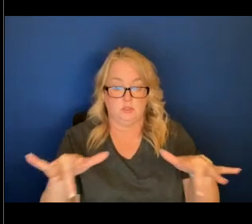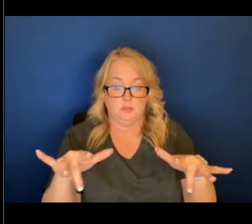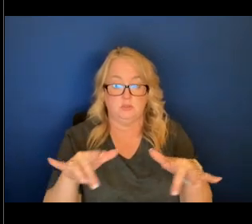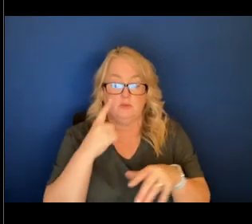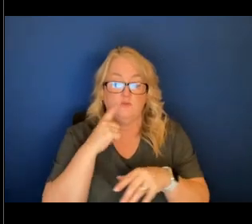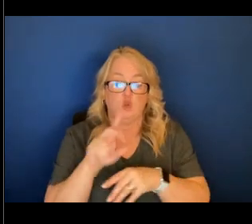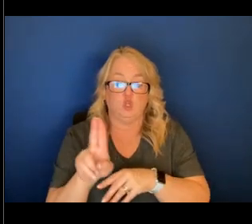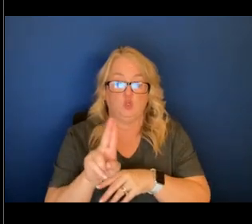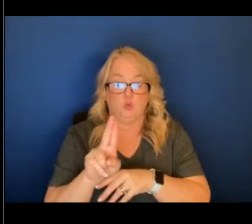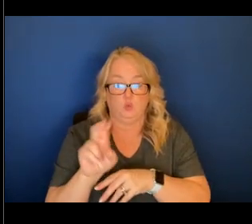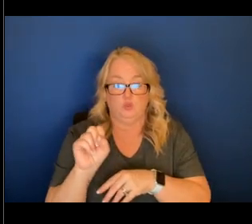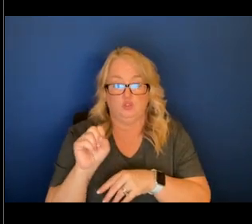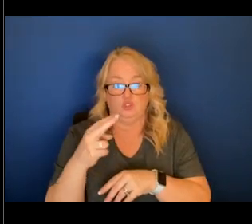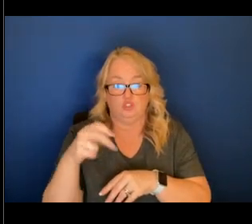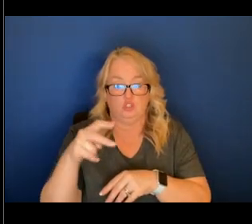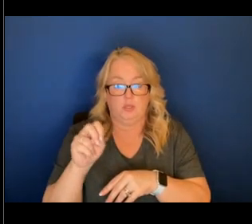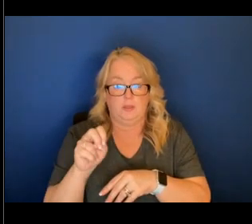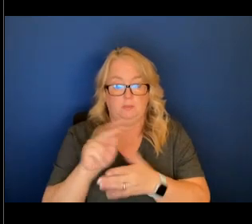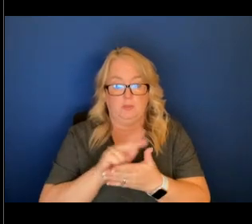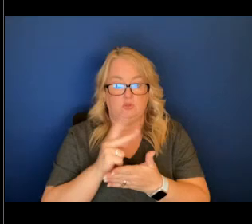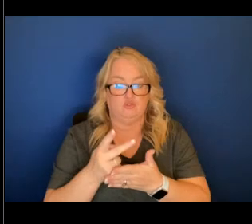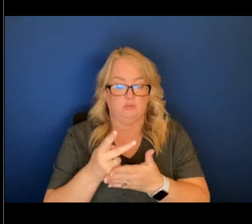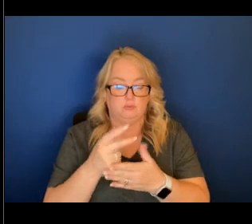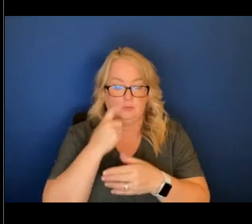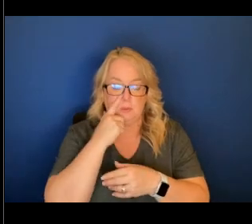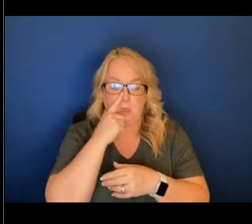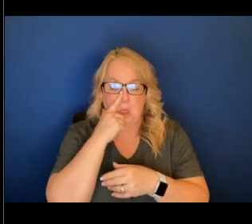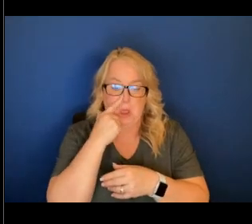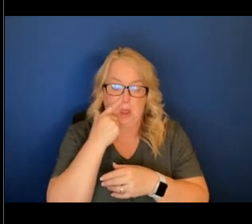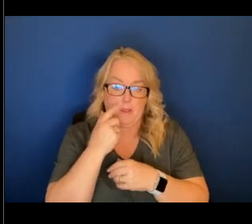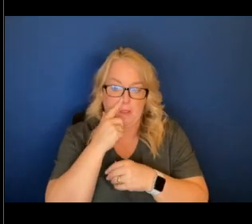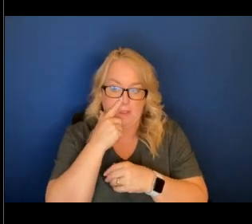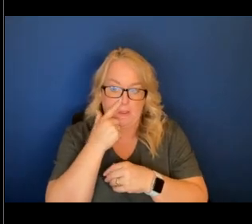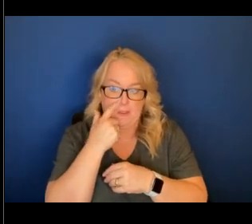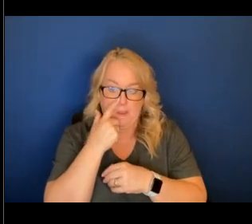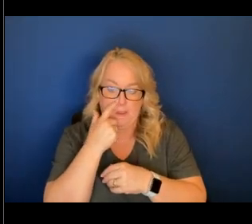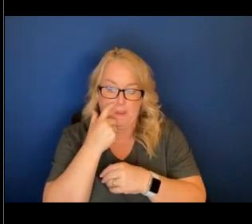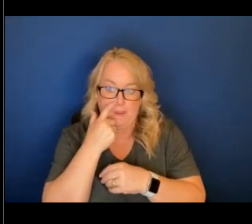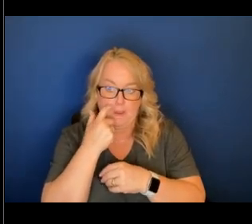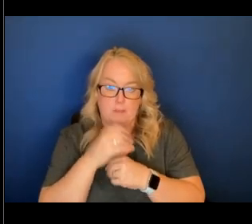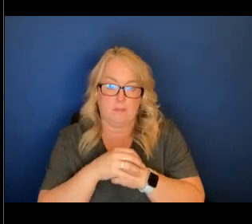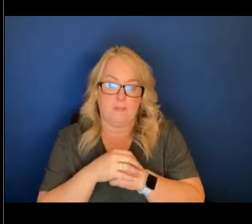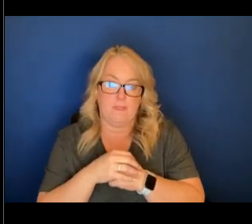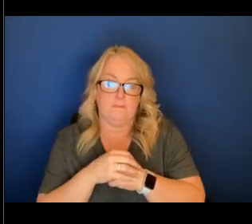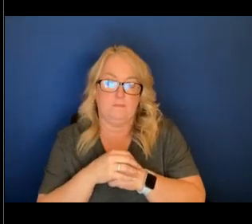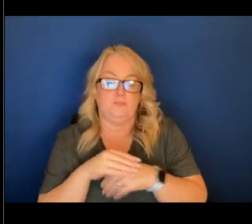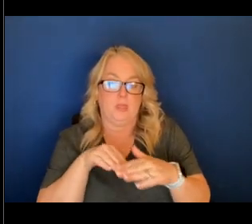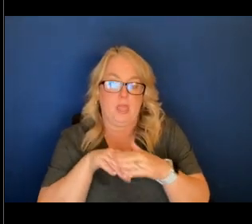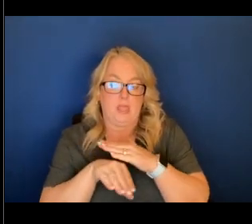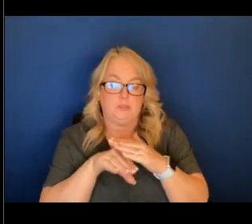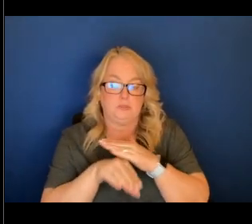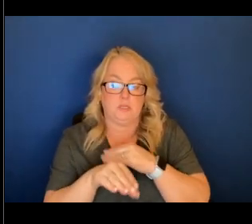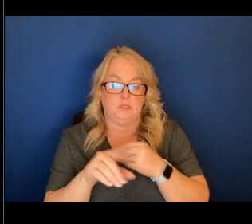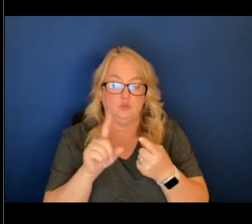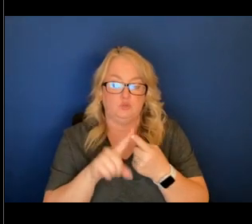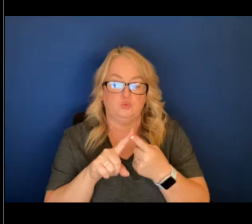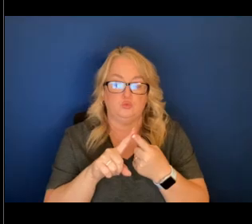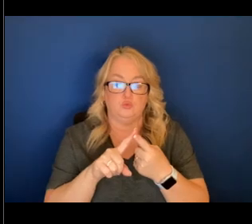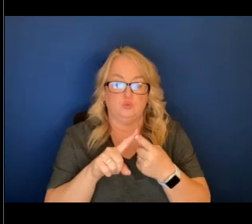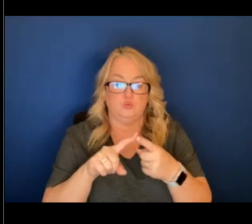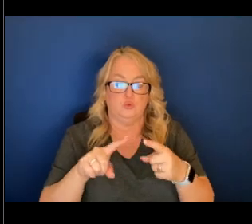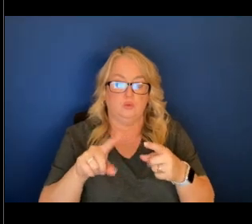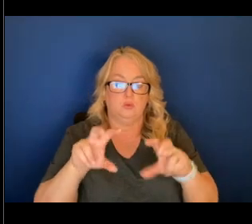U-shaped kitchens. Access to range, cooktop,